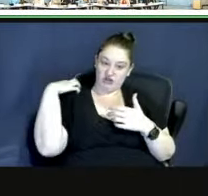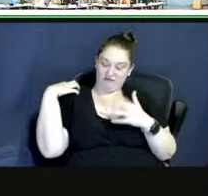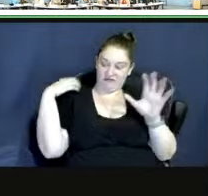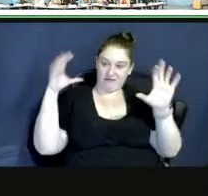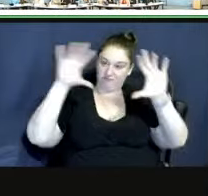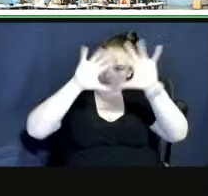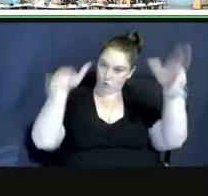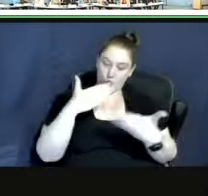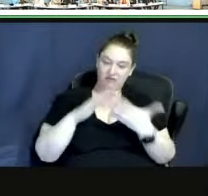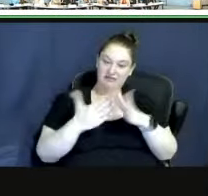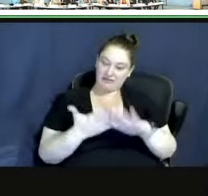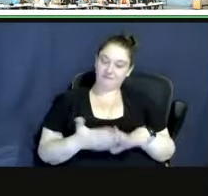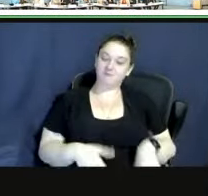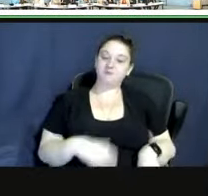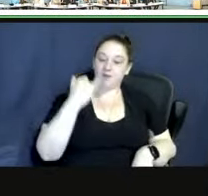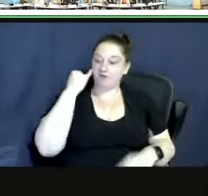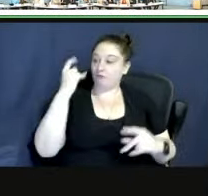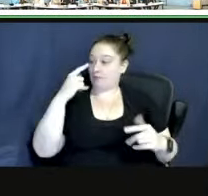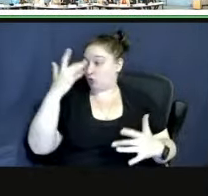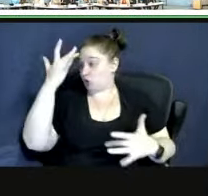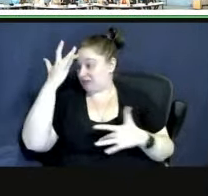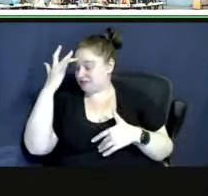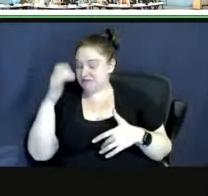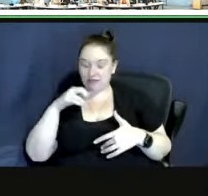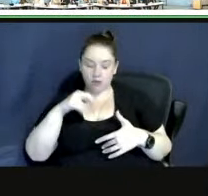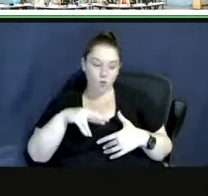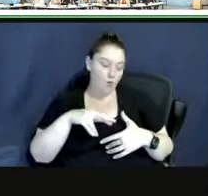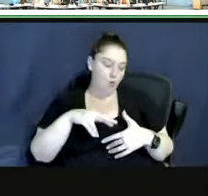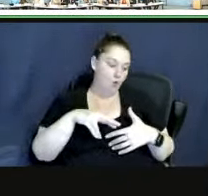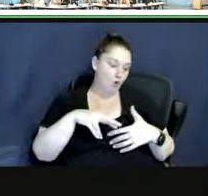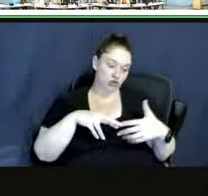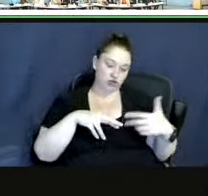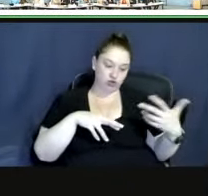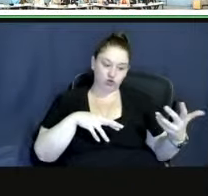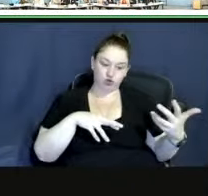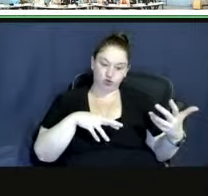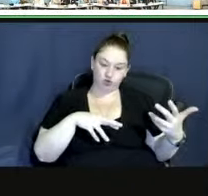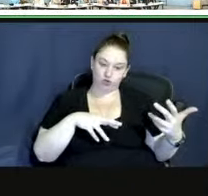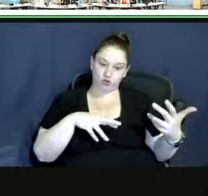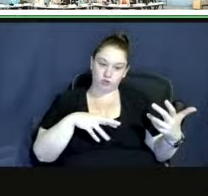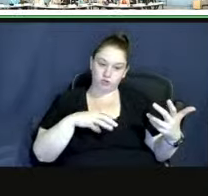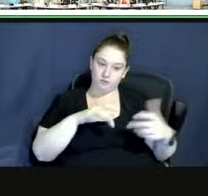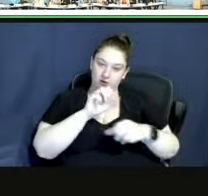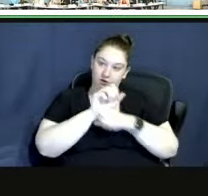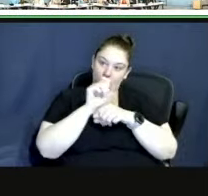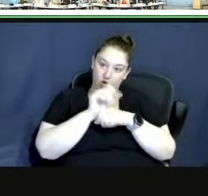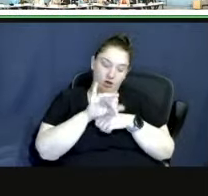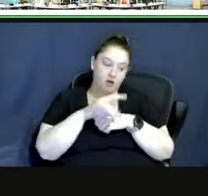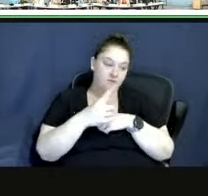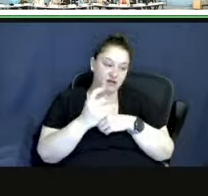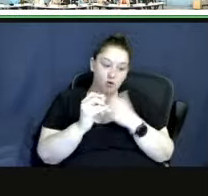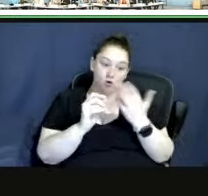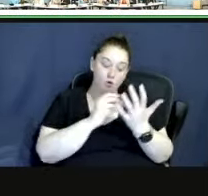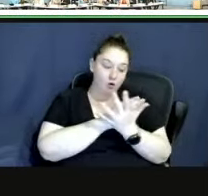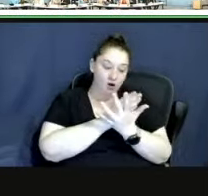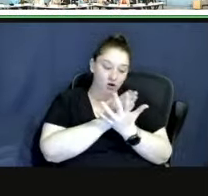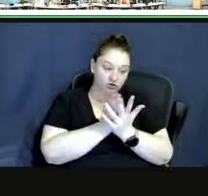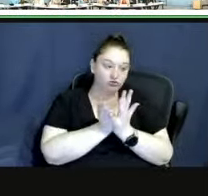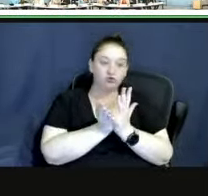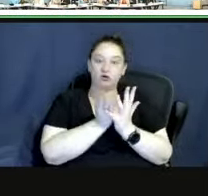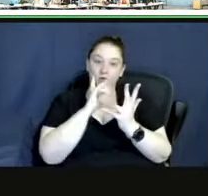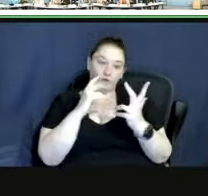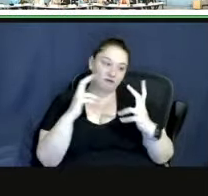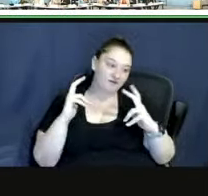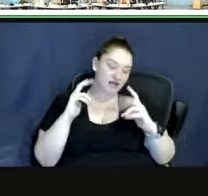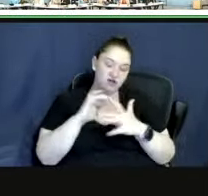If we have people that are on sick leave, or they're taking, FMLA or OFLA or the new PLO, or they're on